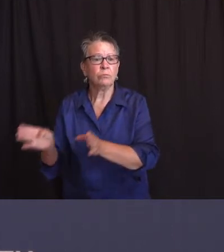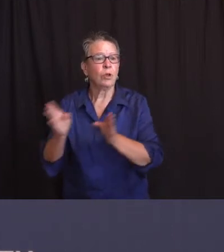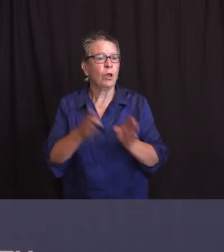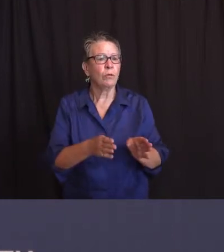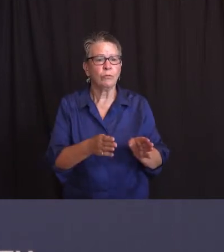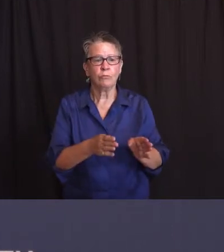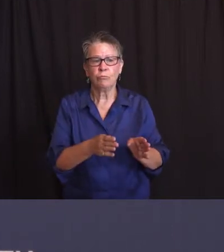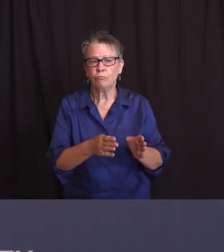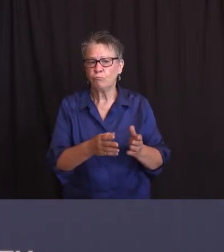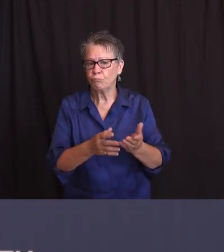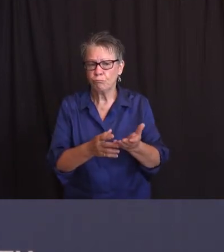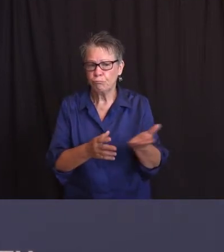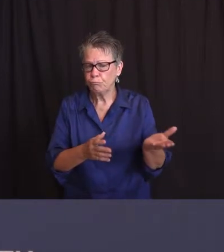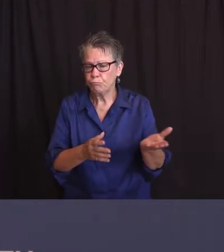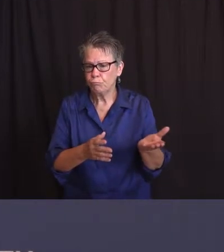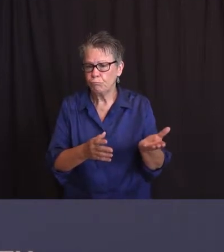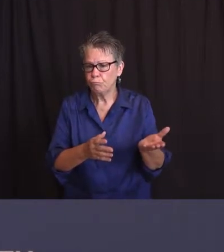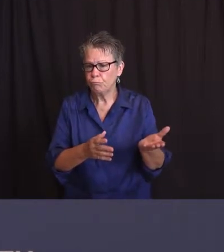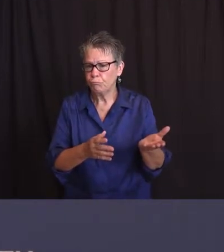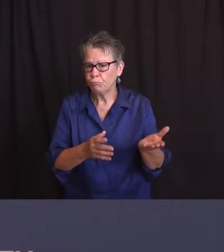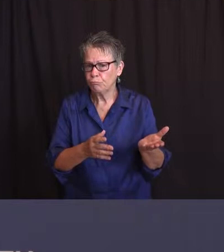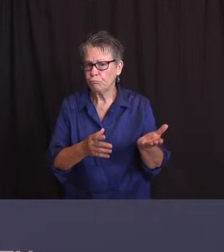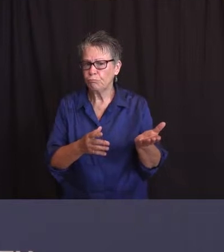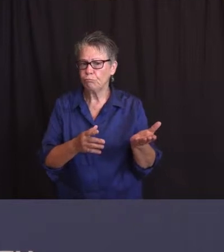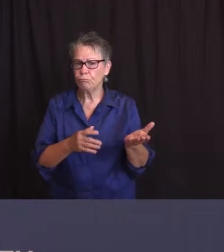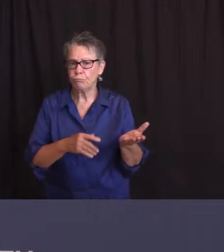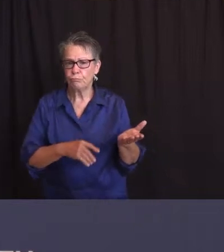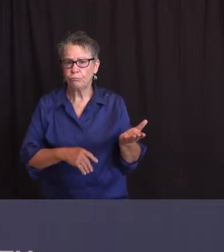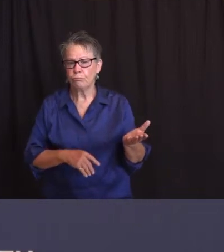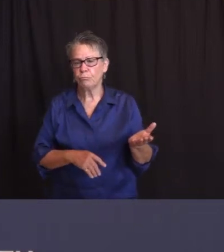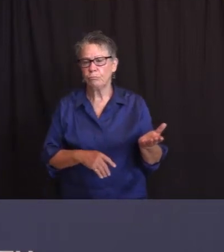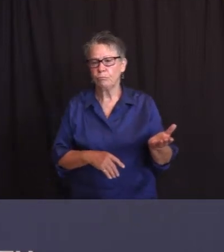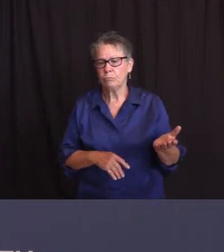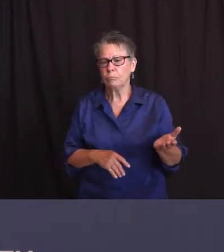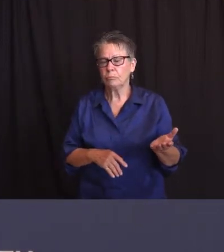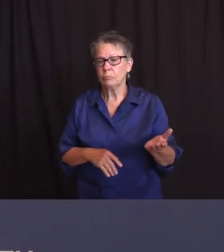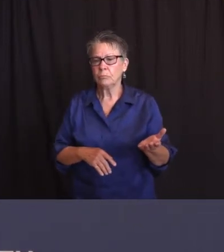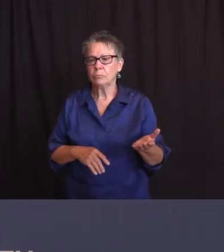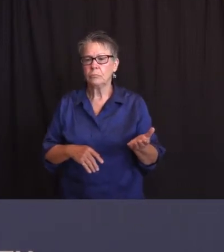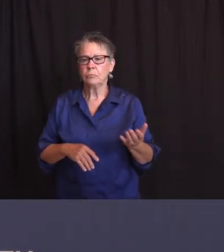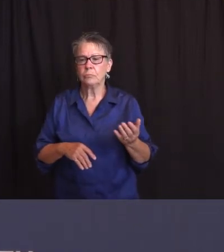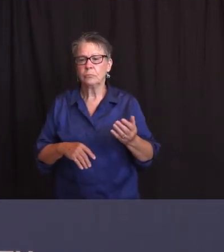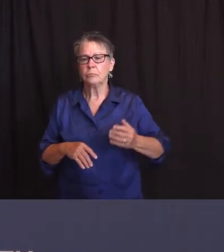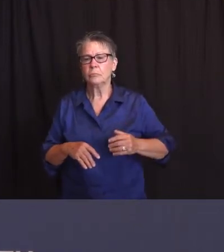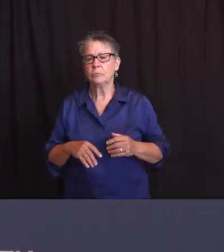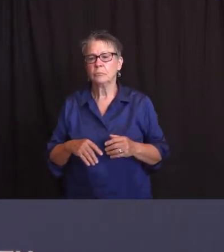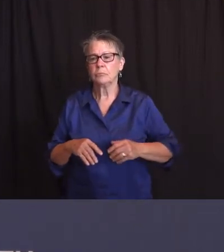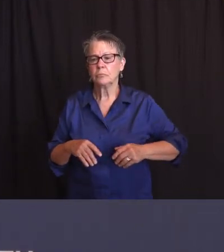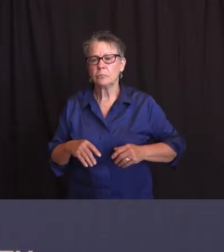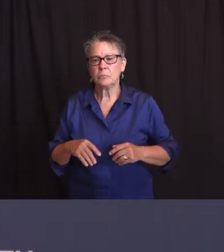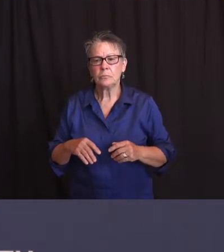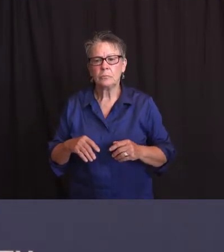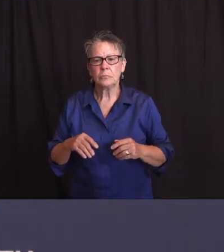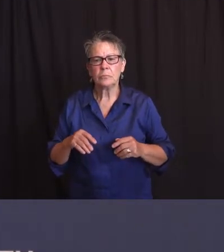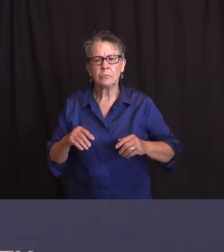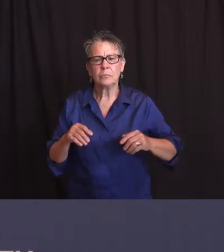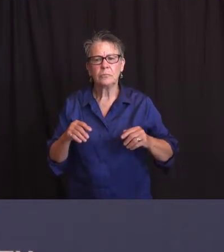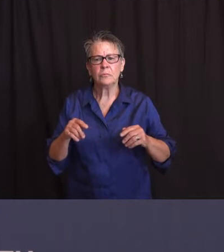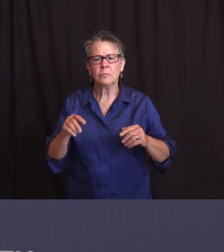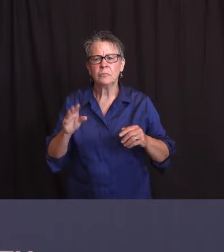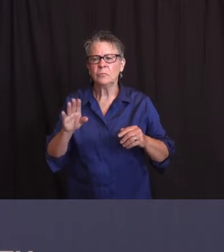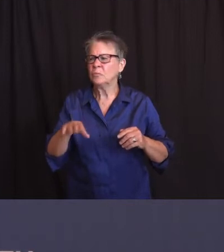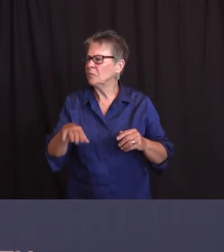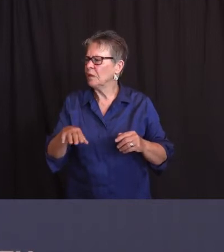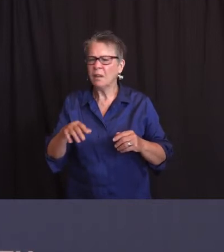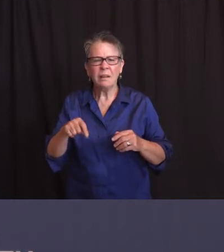from 6ABC. Hi, Trish. Hi. So this weekend, Dr. Fauci said... May I just say a big Philadelphia presence here today? I just want to make that